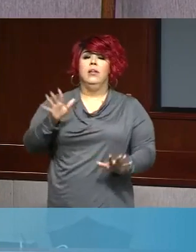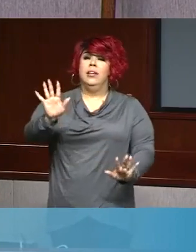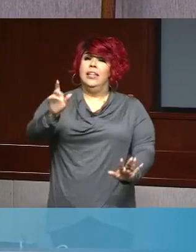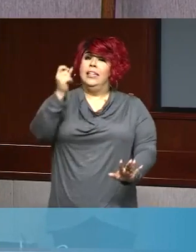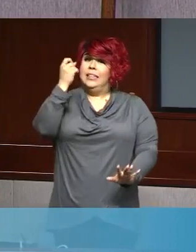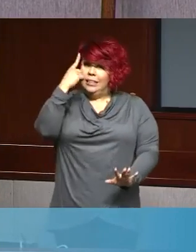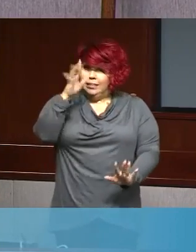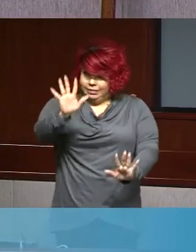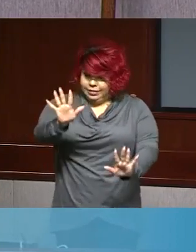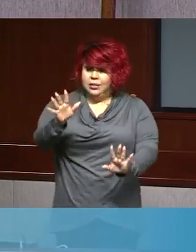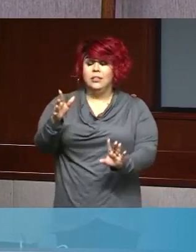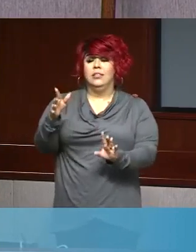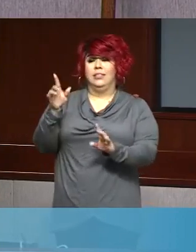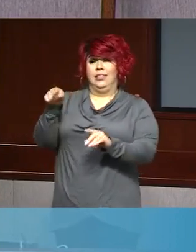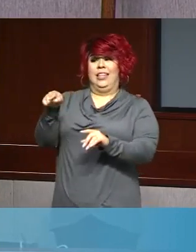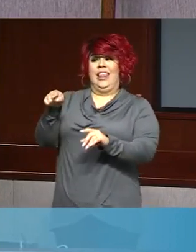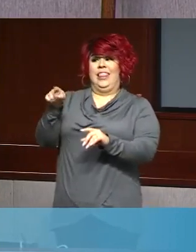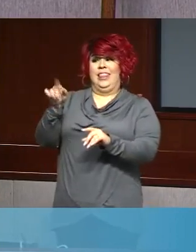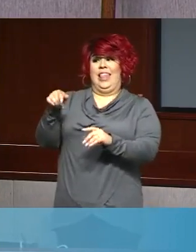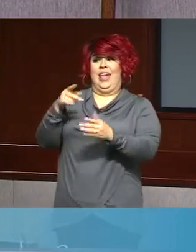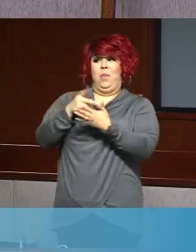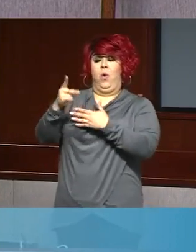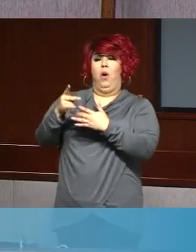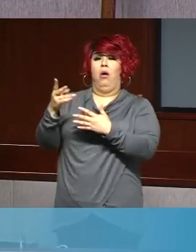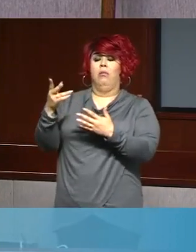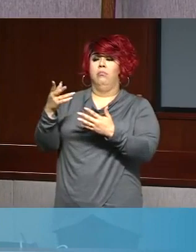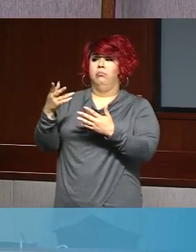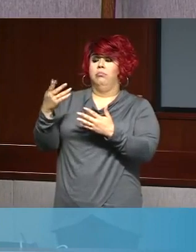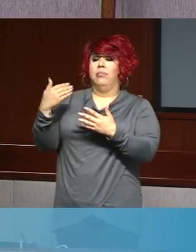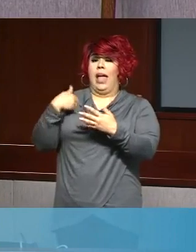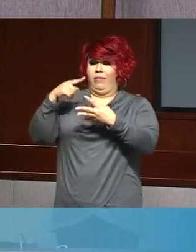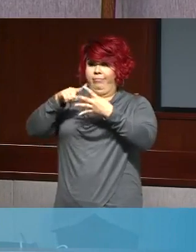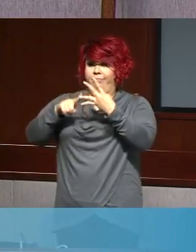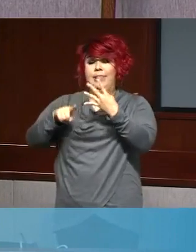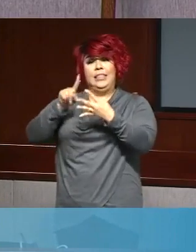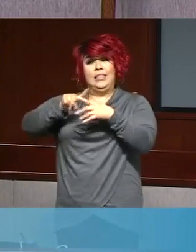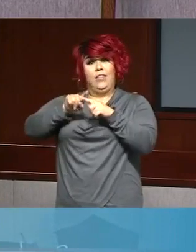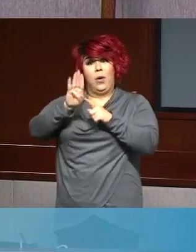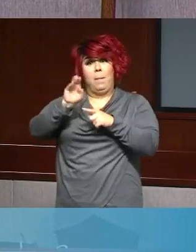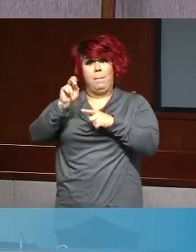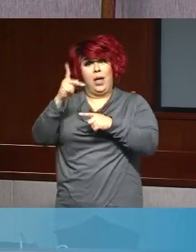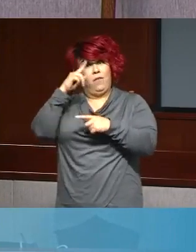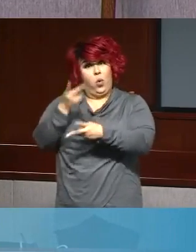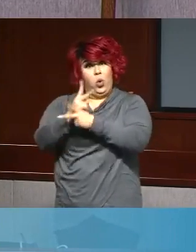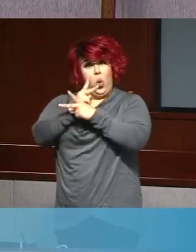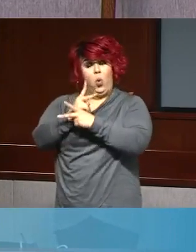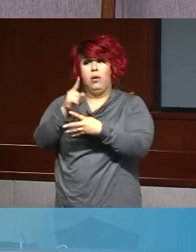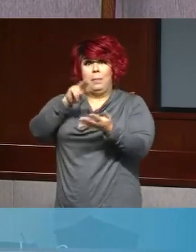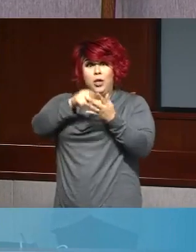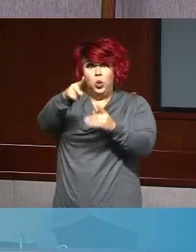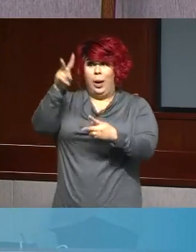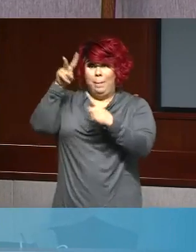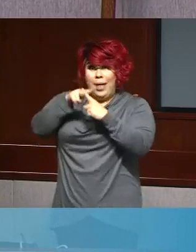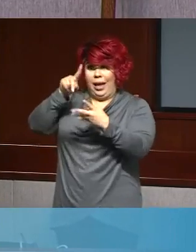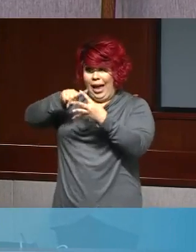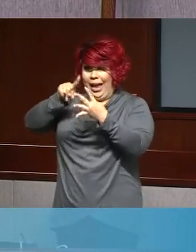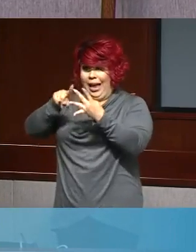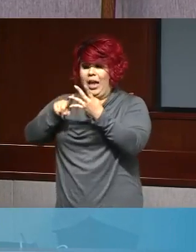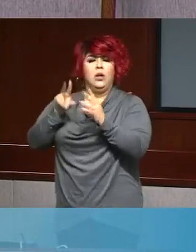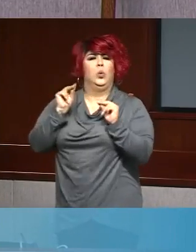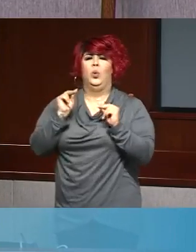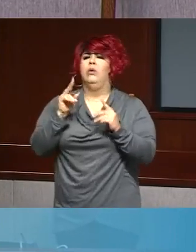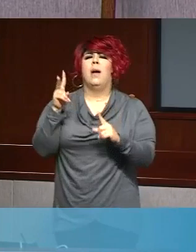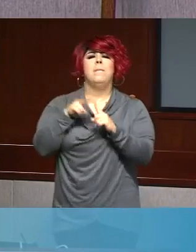apply to one bank. We're finding that businesses are applying to all four. That's not necessary. You just have to pick one, and it actually speeds